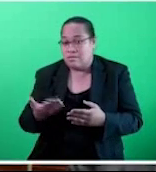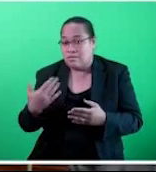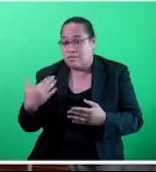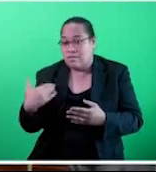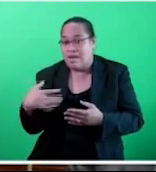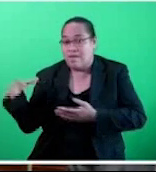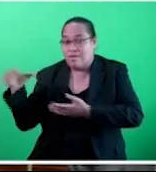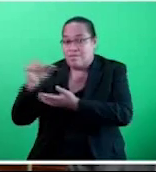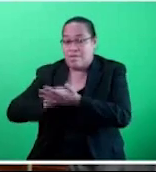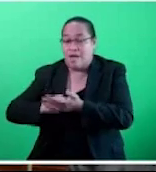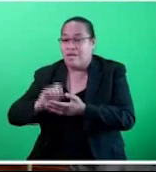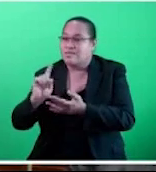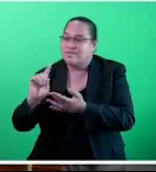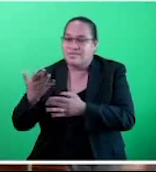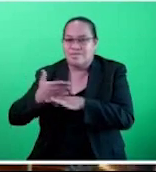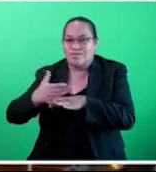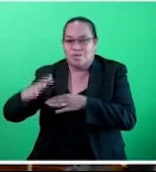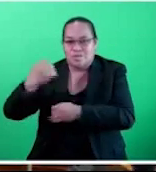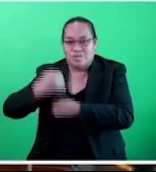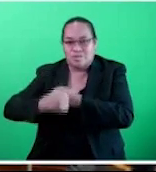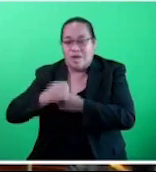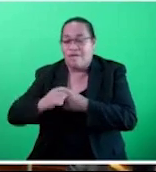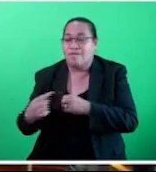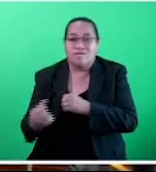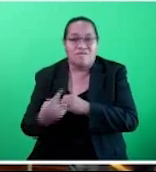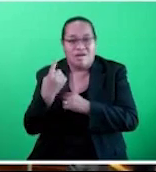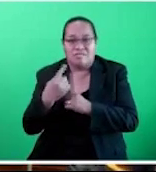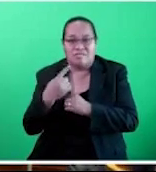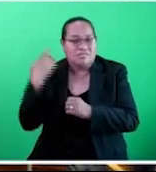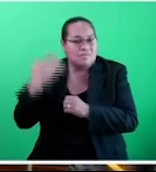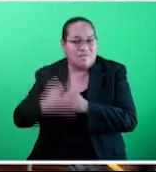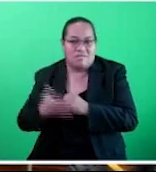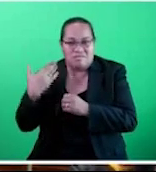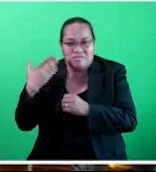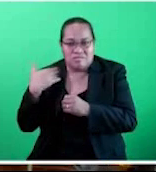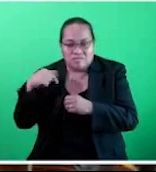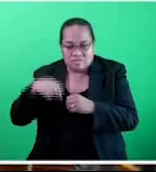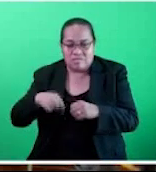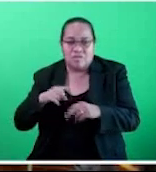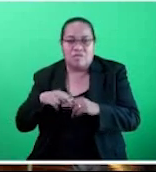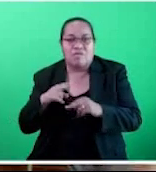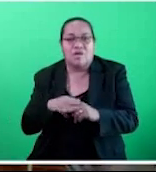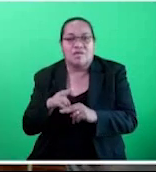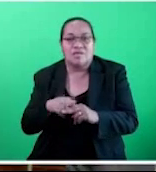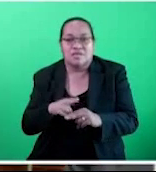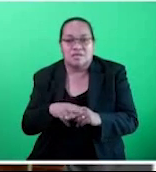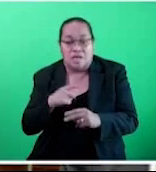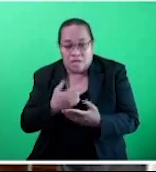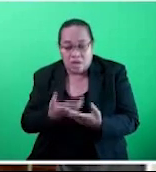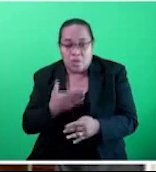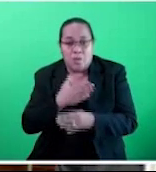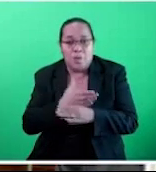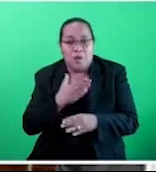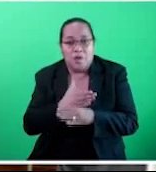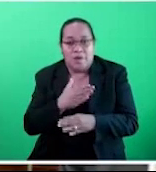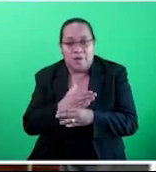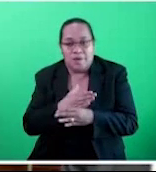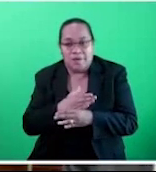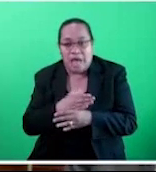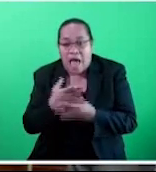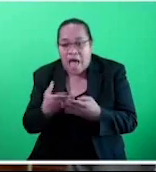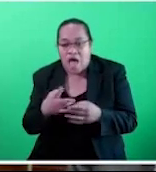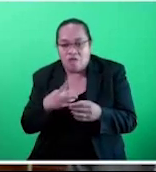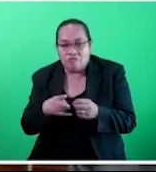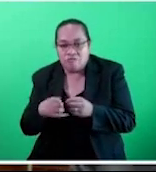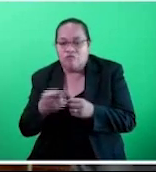acquired a new Vitek machine, which is the first of its kind that we will have at our hospitals in Fiji. We are working towards commissioning